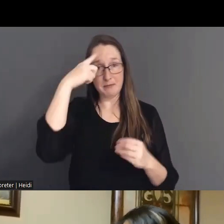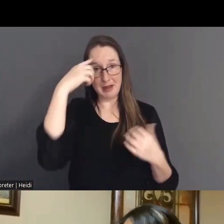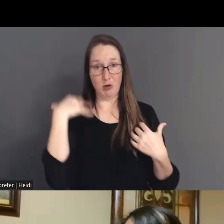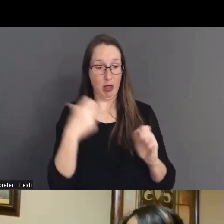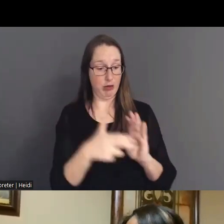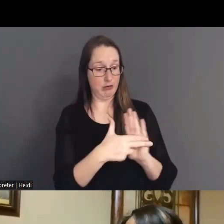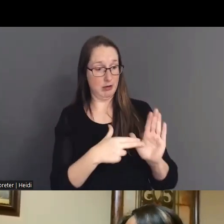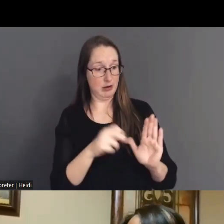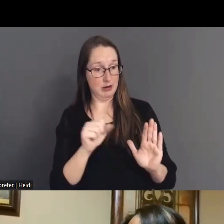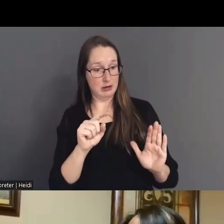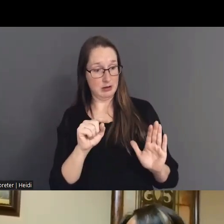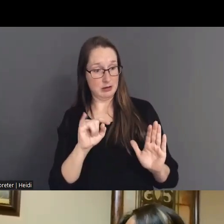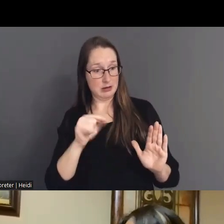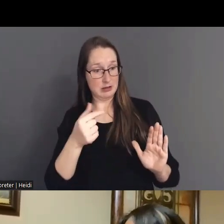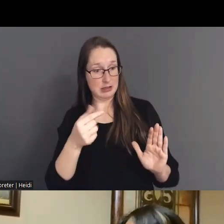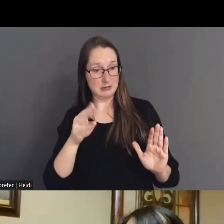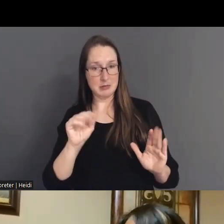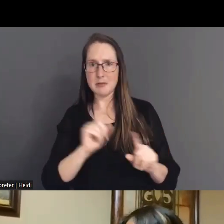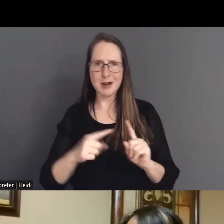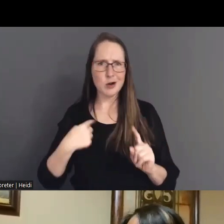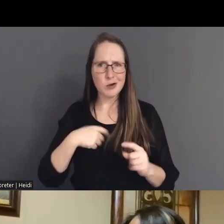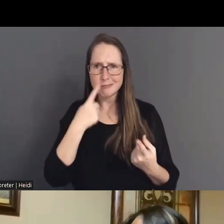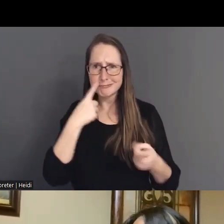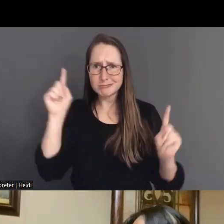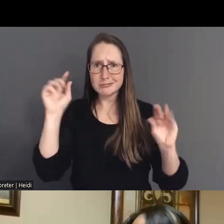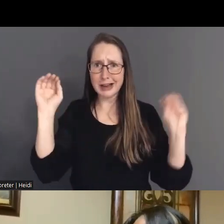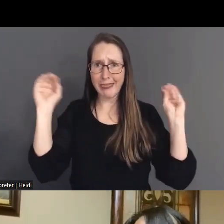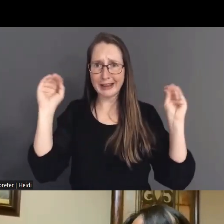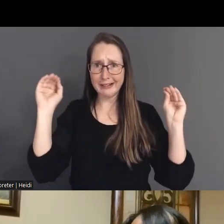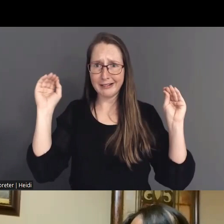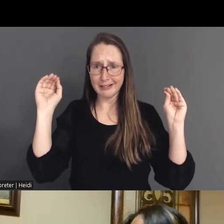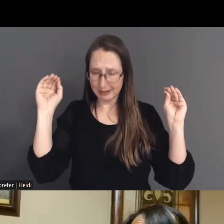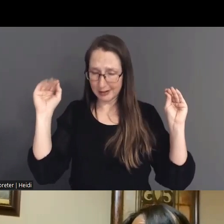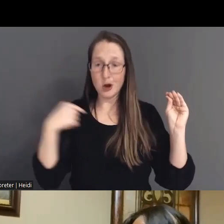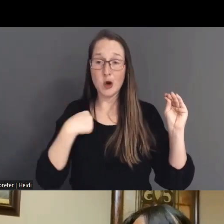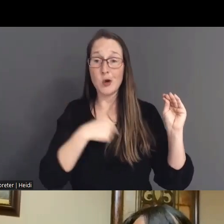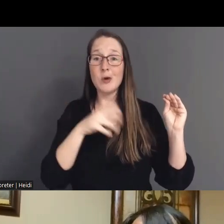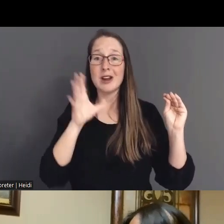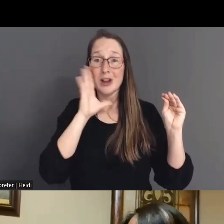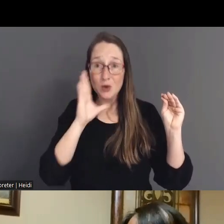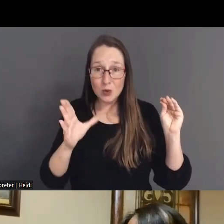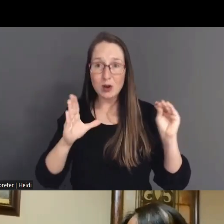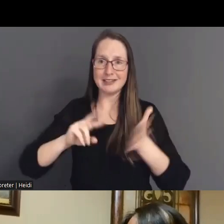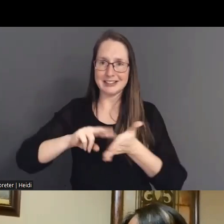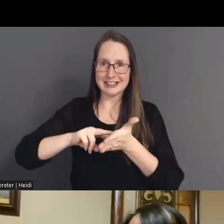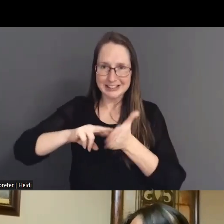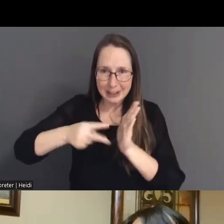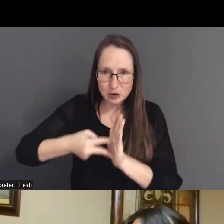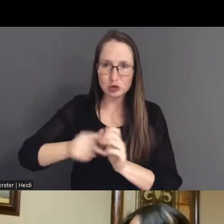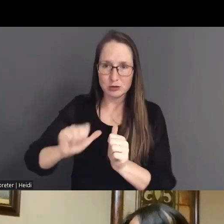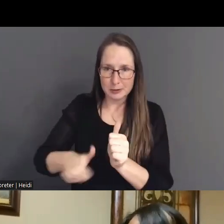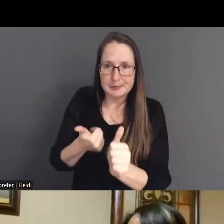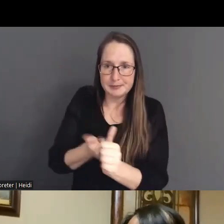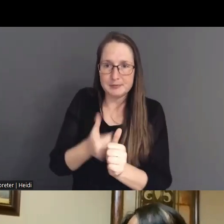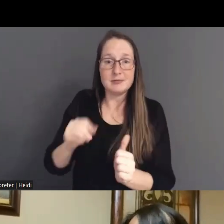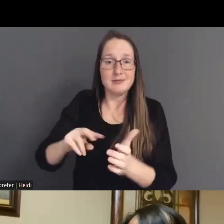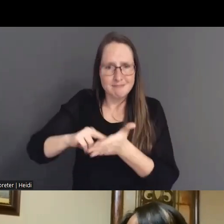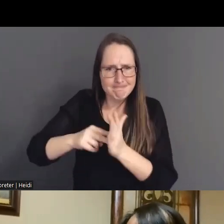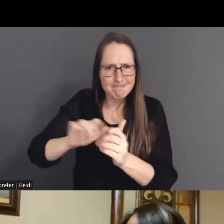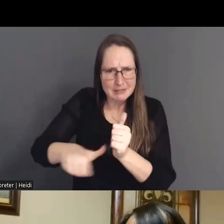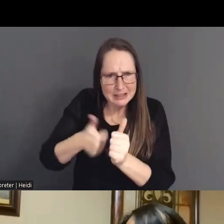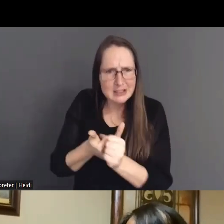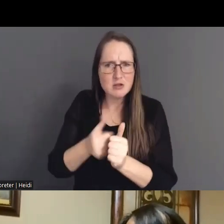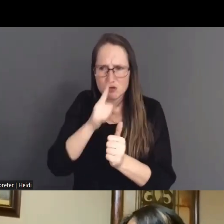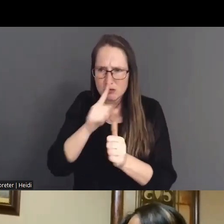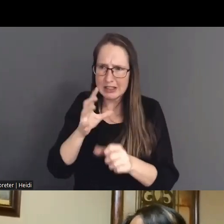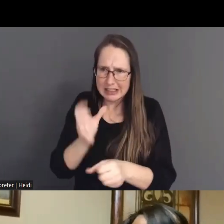stigma, and we have not achieved anything. So we are going to have to be intentional about getting